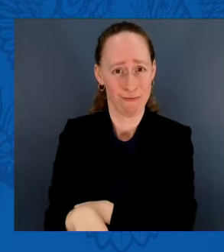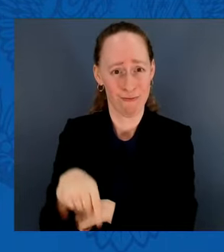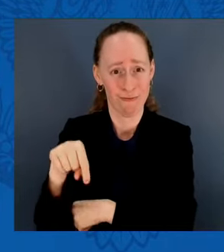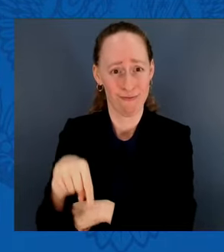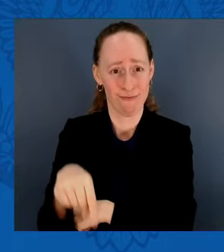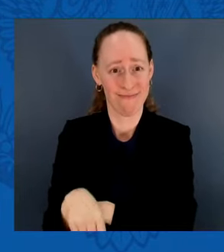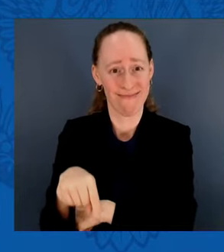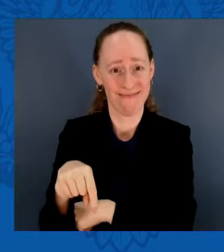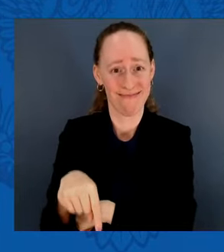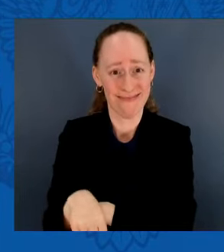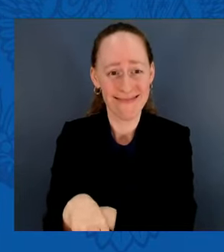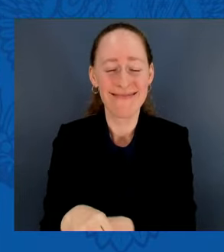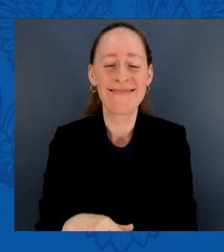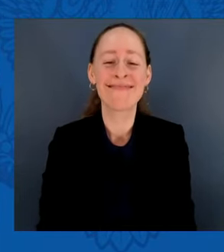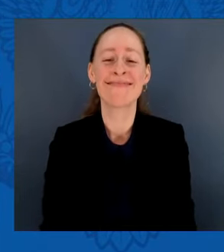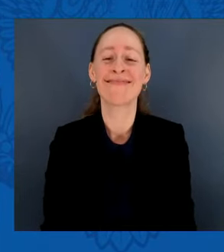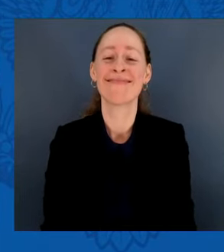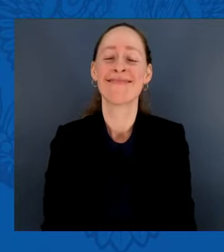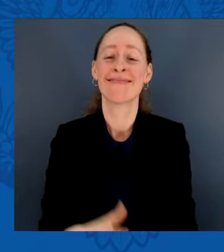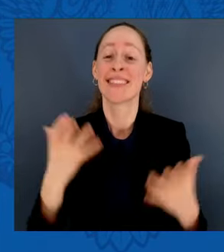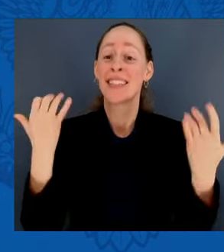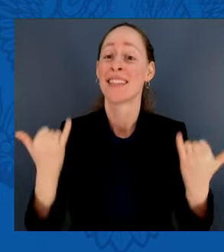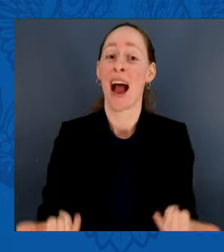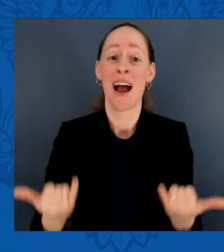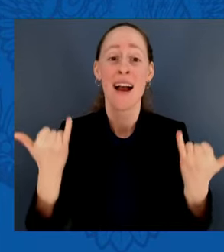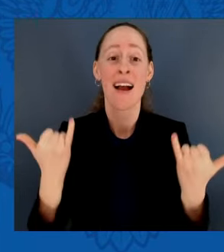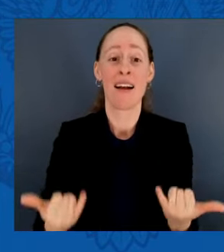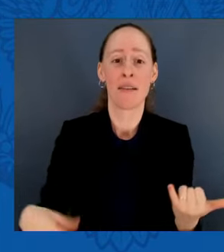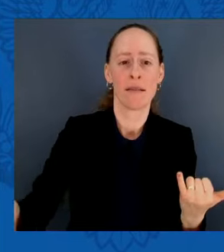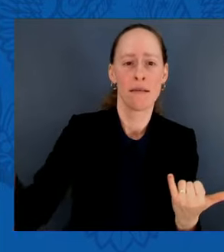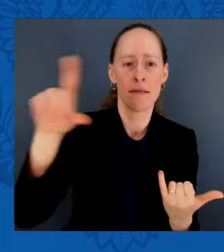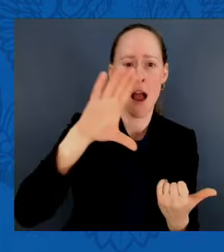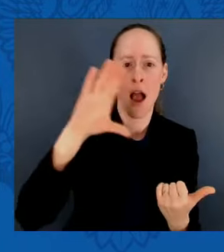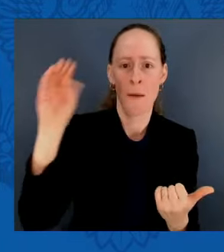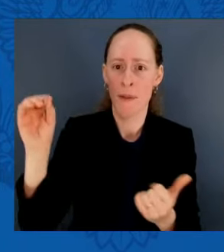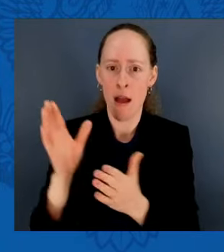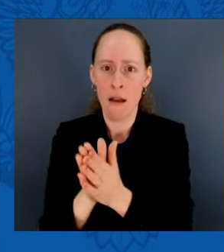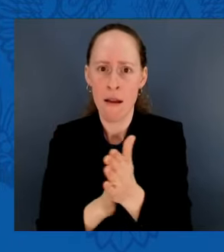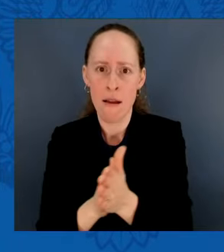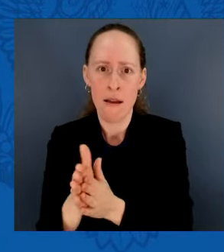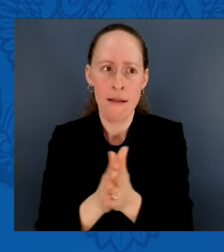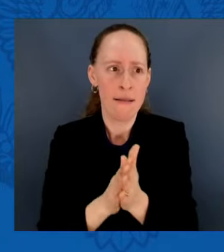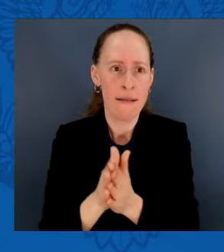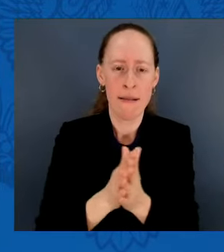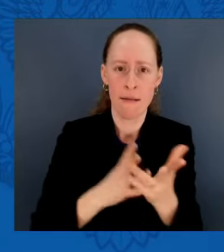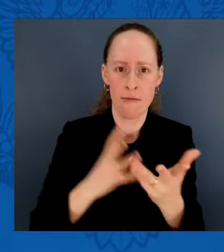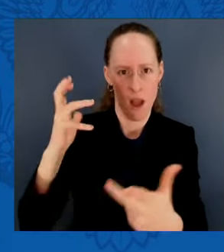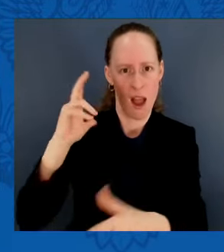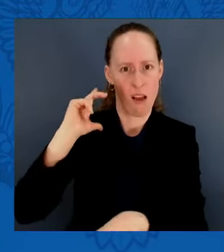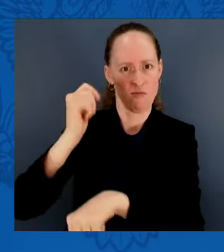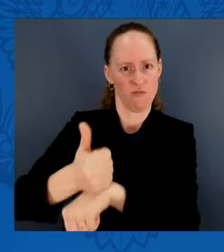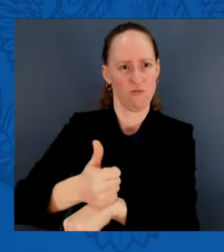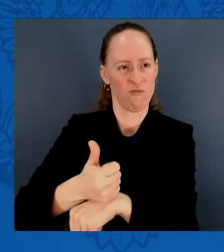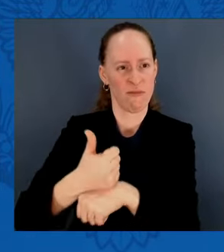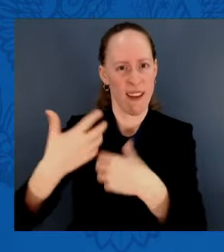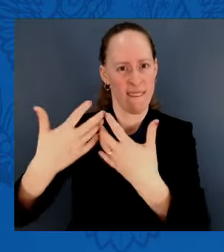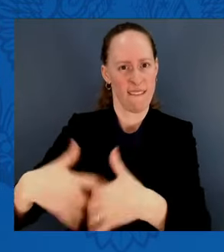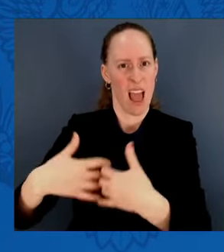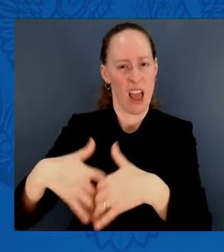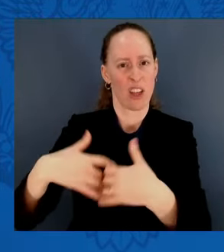of dollars to build new chip factories here in America, creating tens of thousands of jobs, many of those jobs